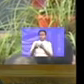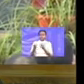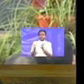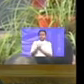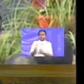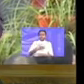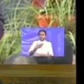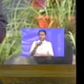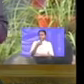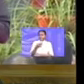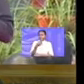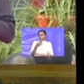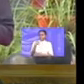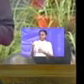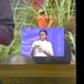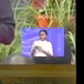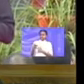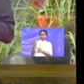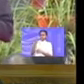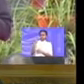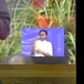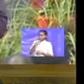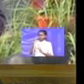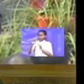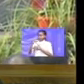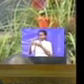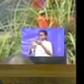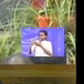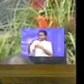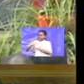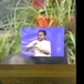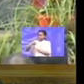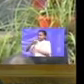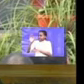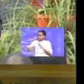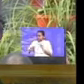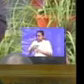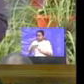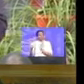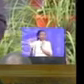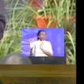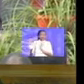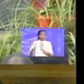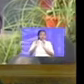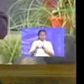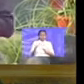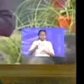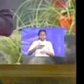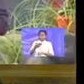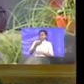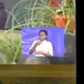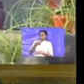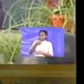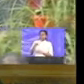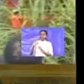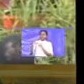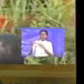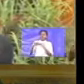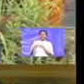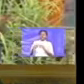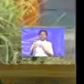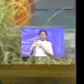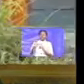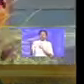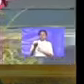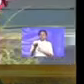That is not the dimension of our generation. For what my father did, created an environment to enable me